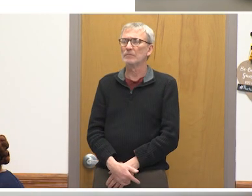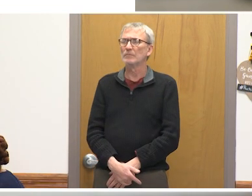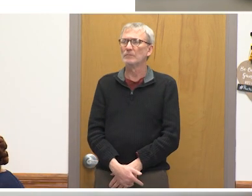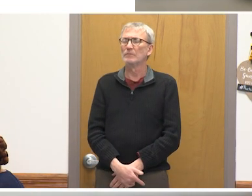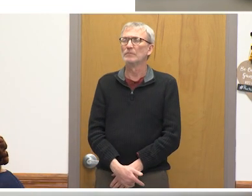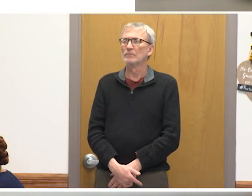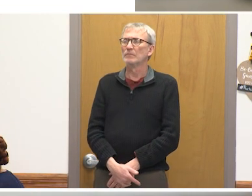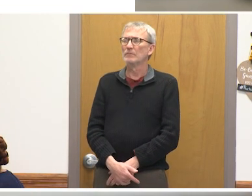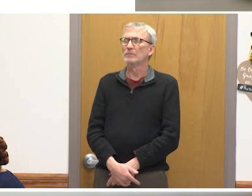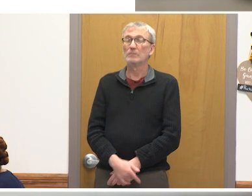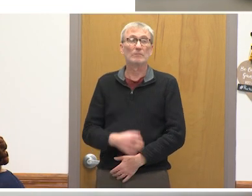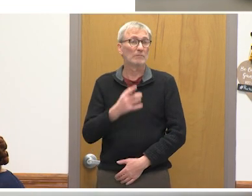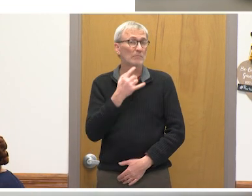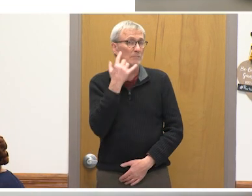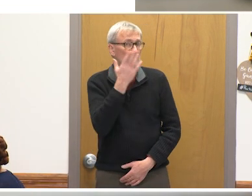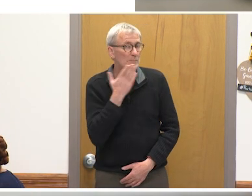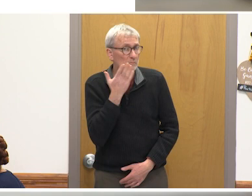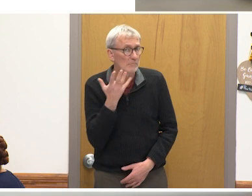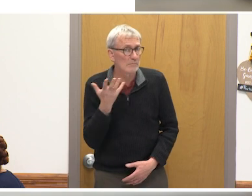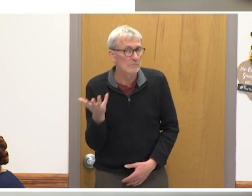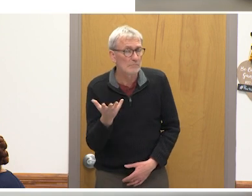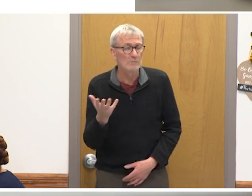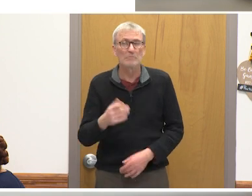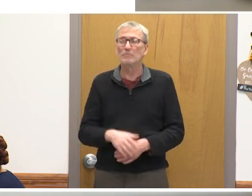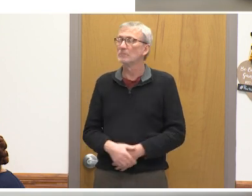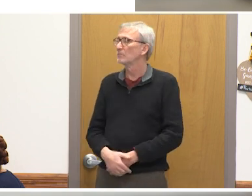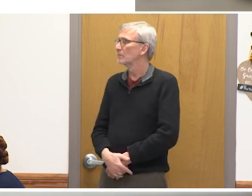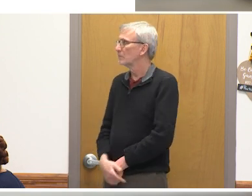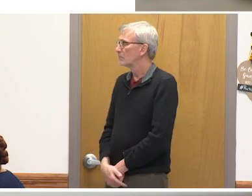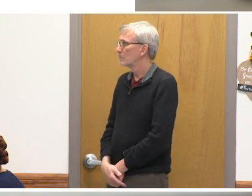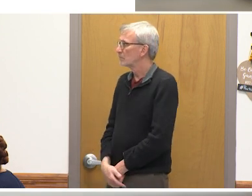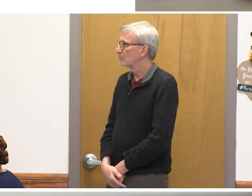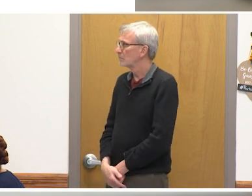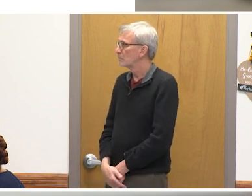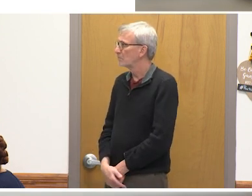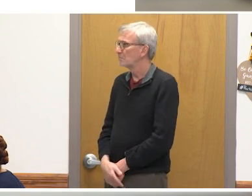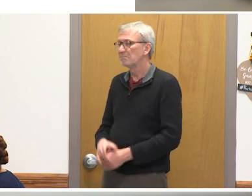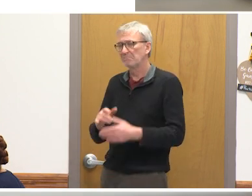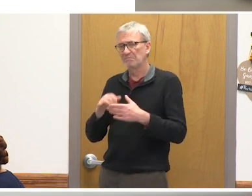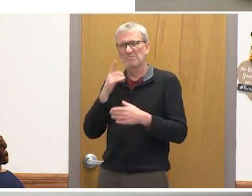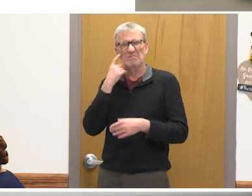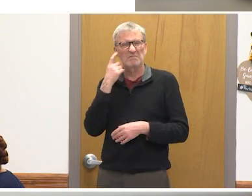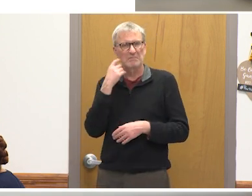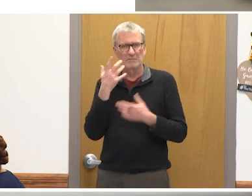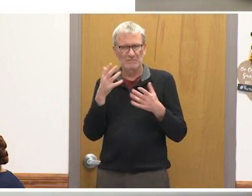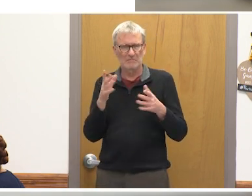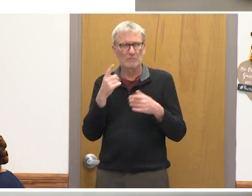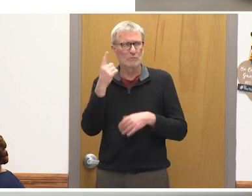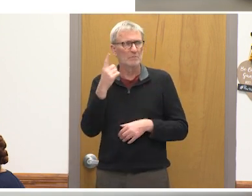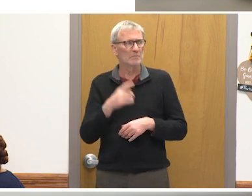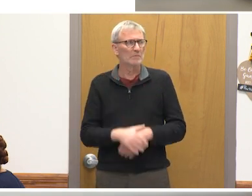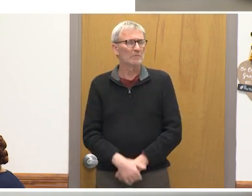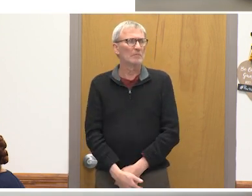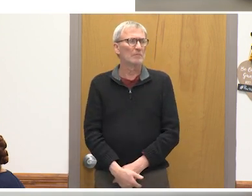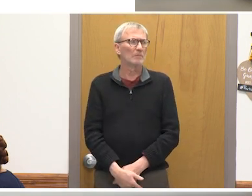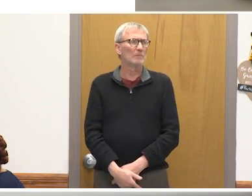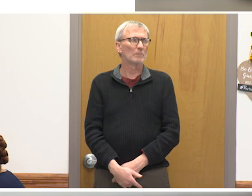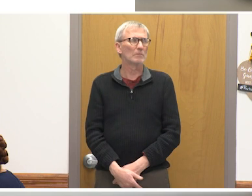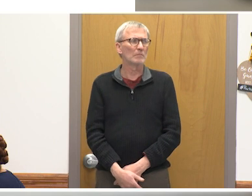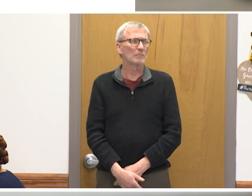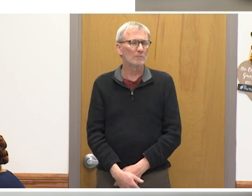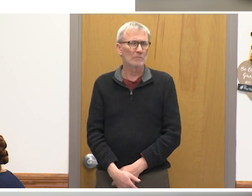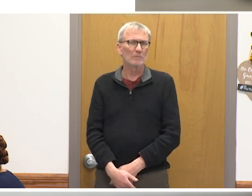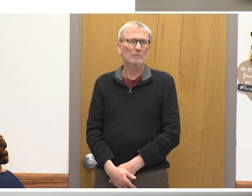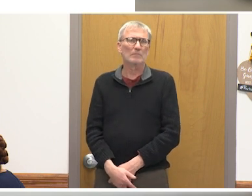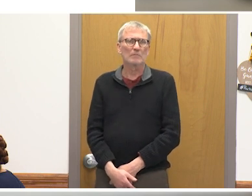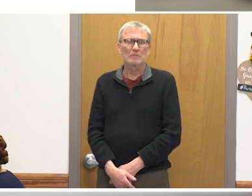So what will the intersections look like? Here is an image of one of our recently completed traffic signal replacements. So as you